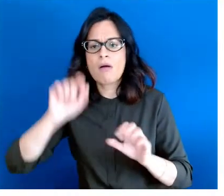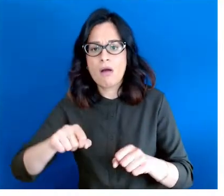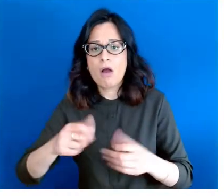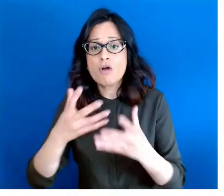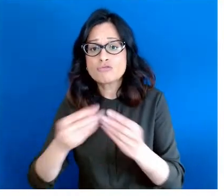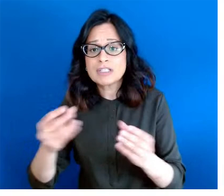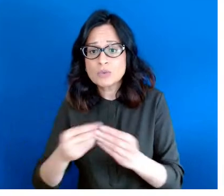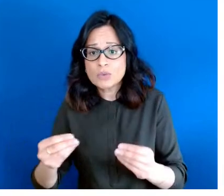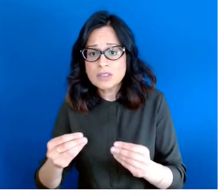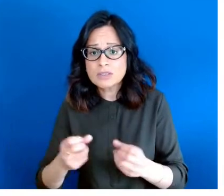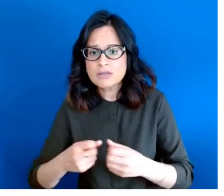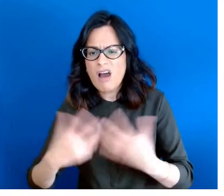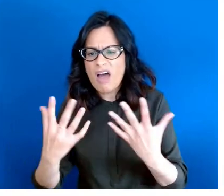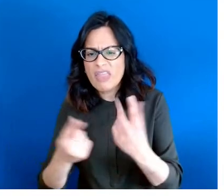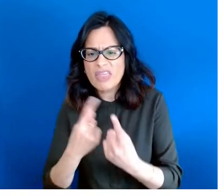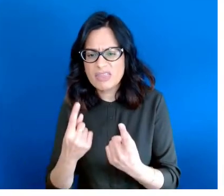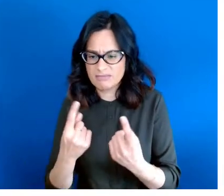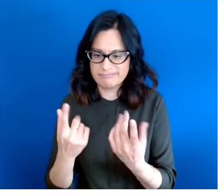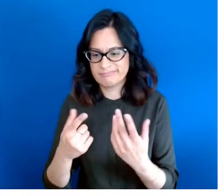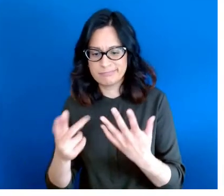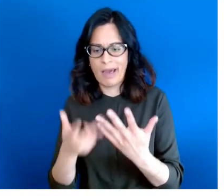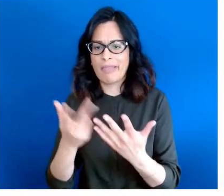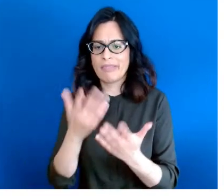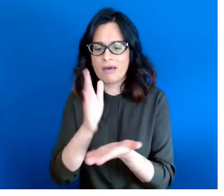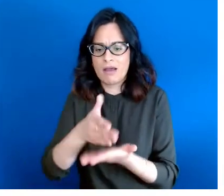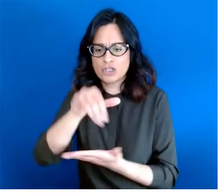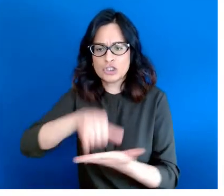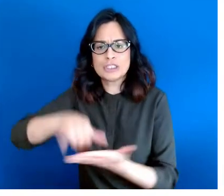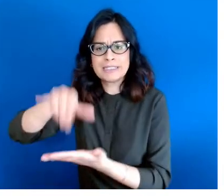a lots of other kind of fact sheets resources.